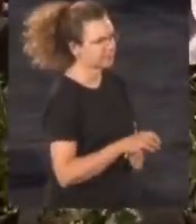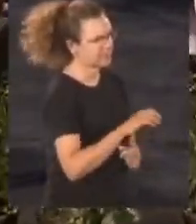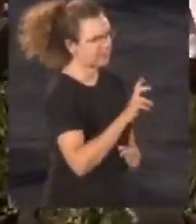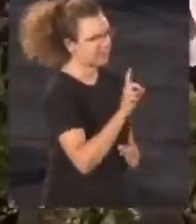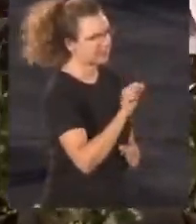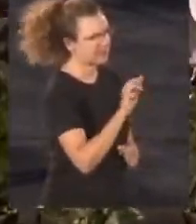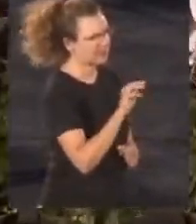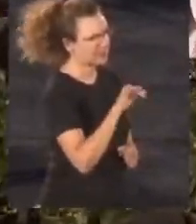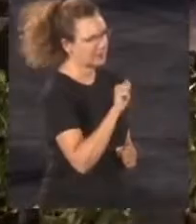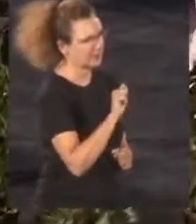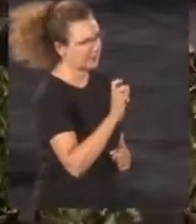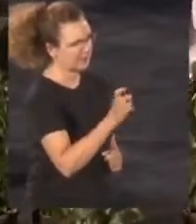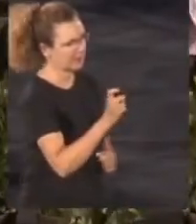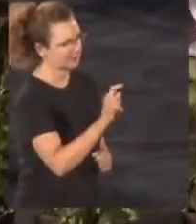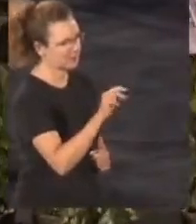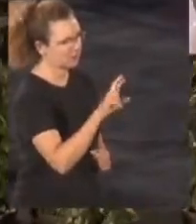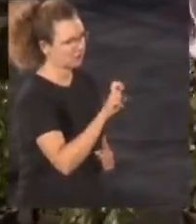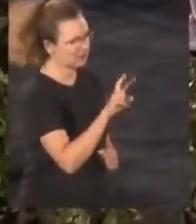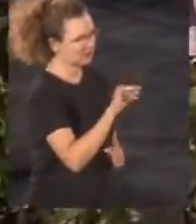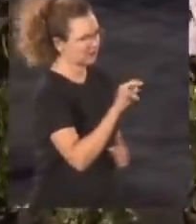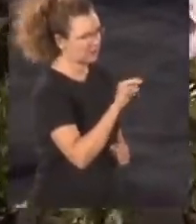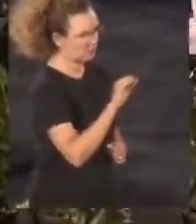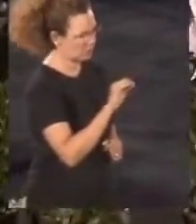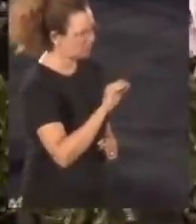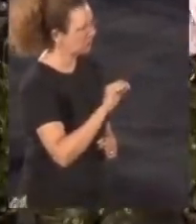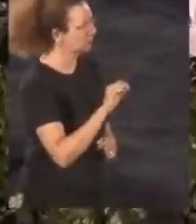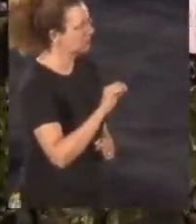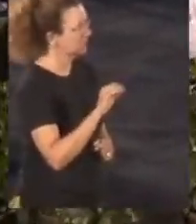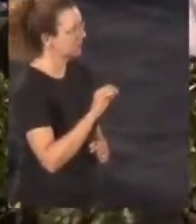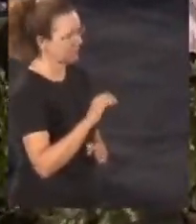Damian X. Trevino.